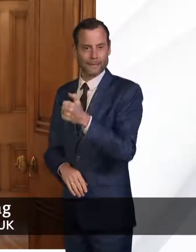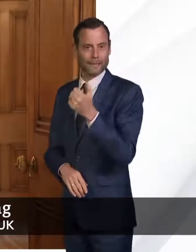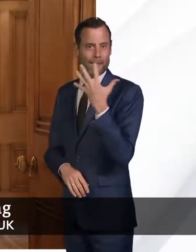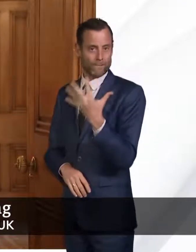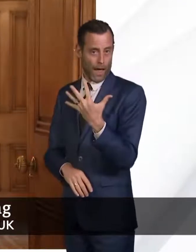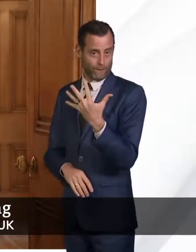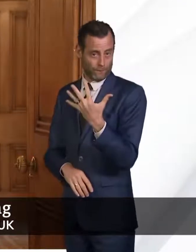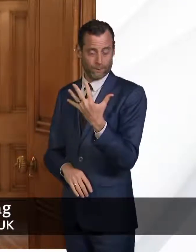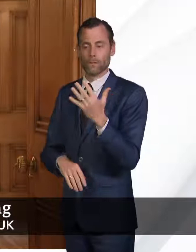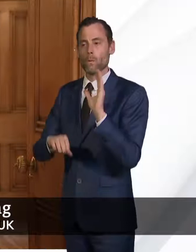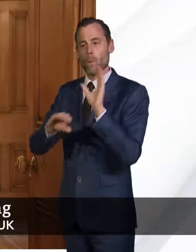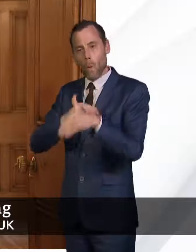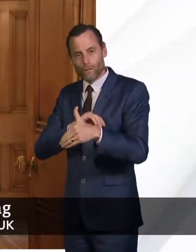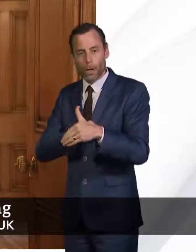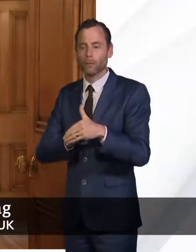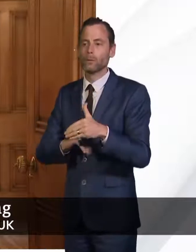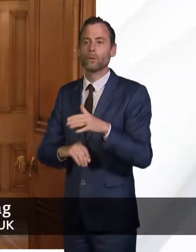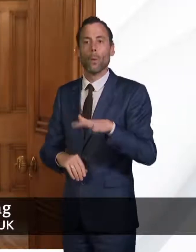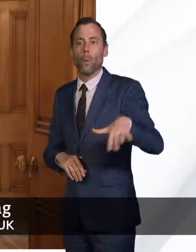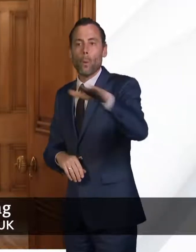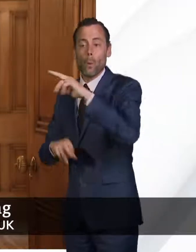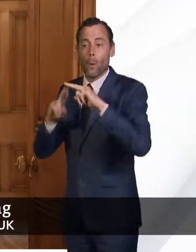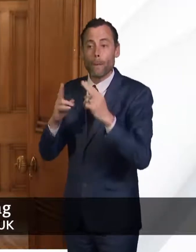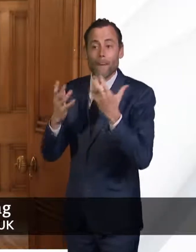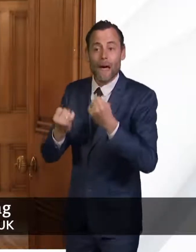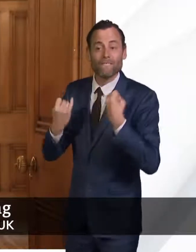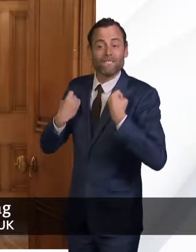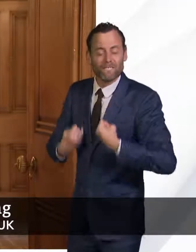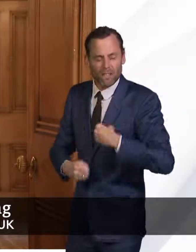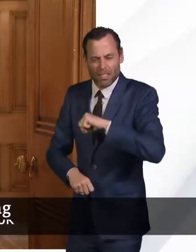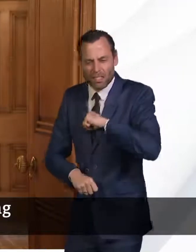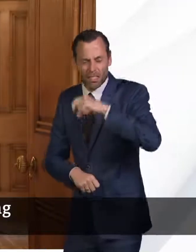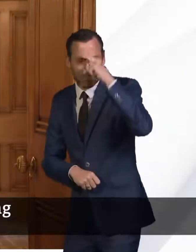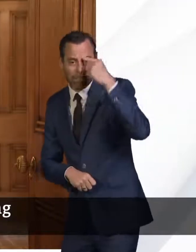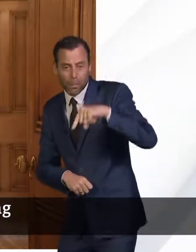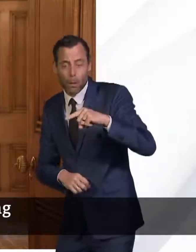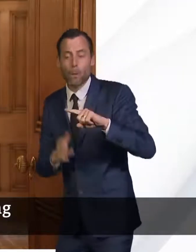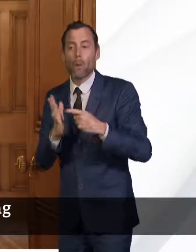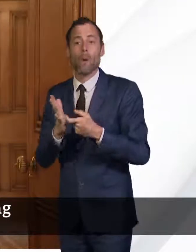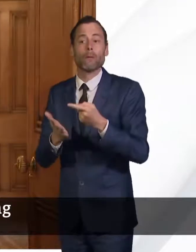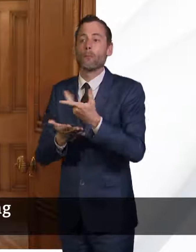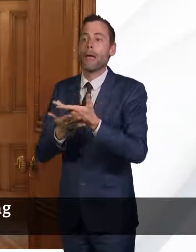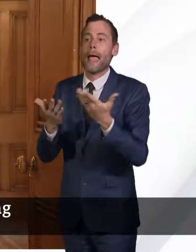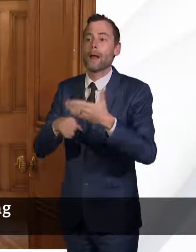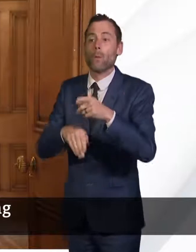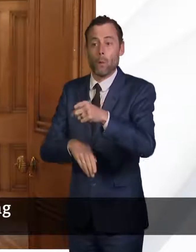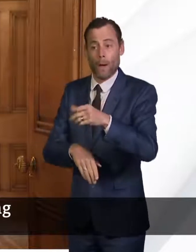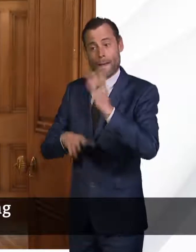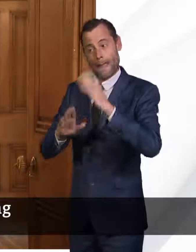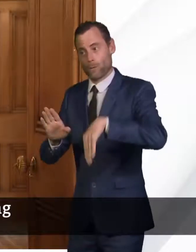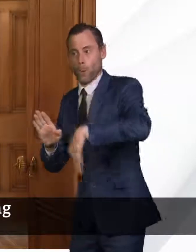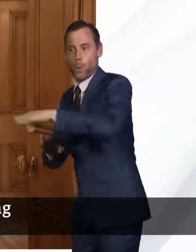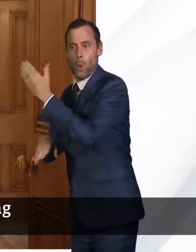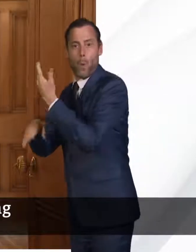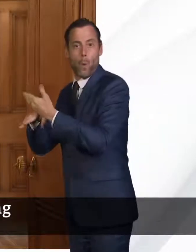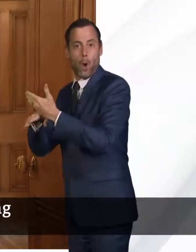with symptoms, and to all workers who would have to leave home in order to go to work, and members of